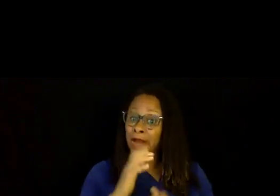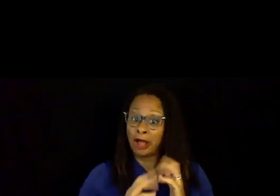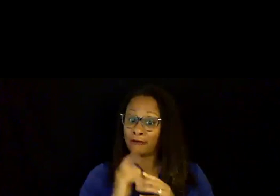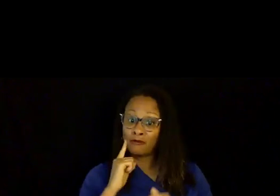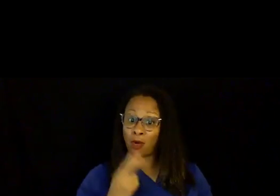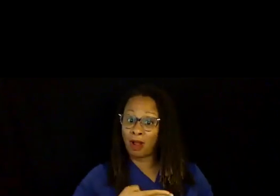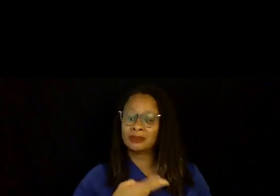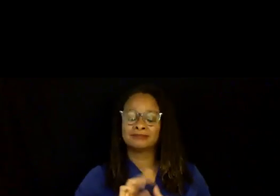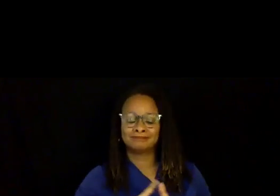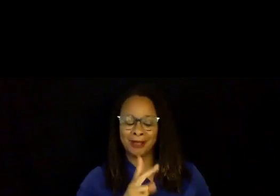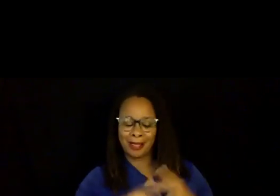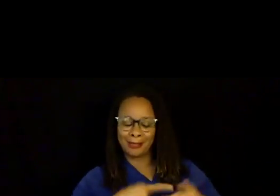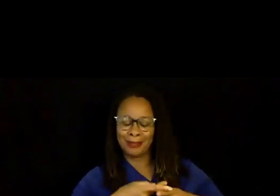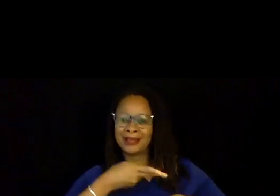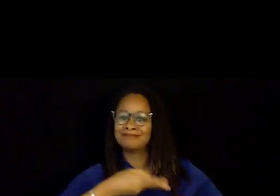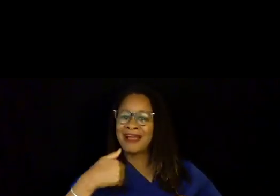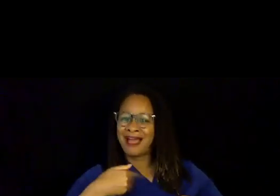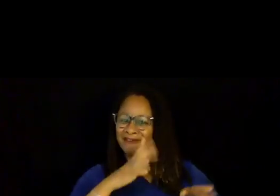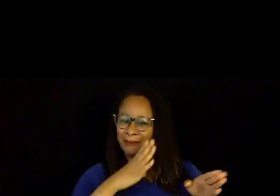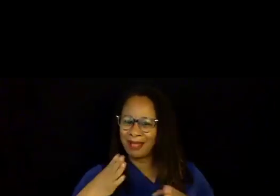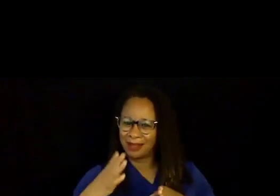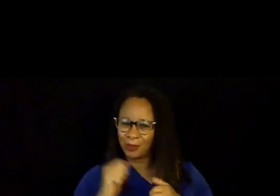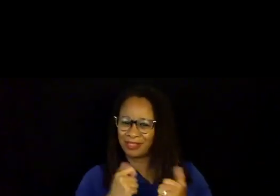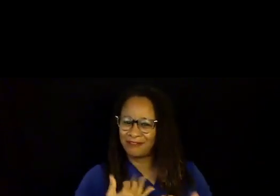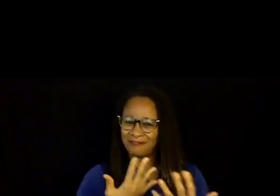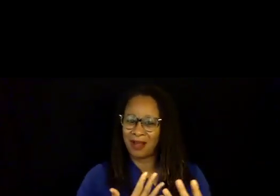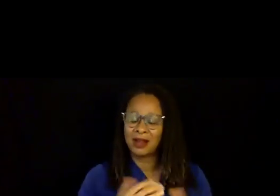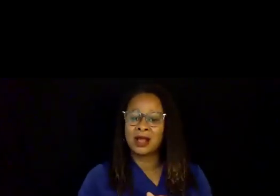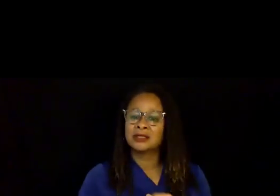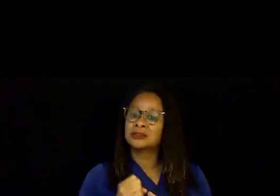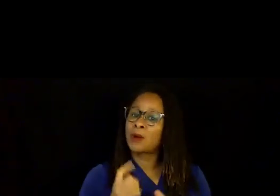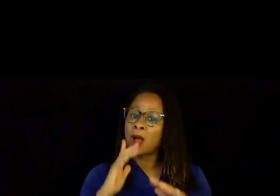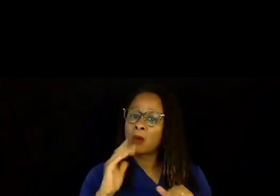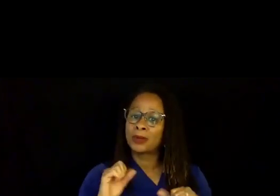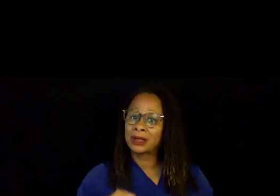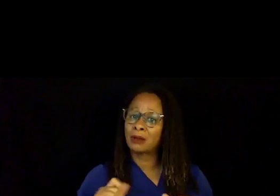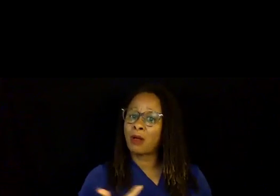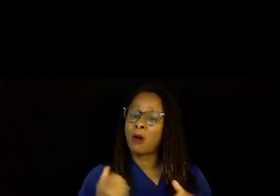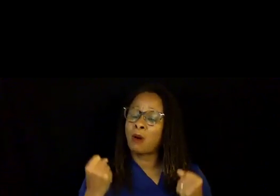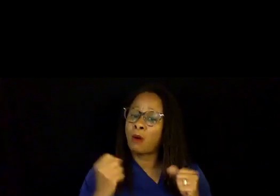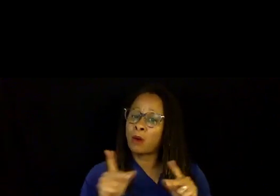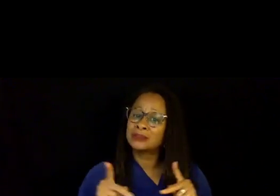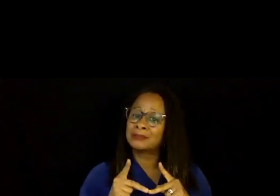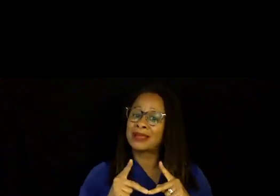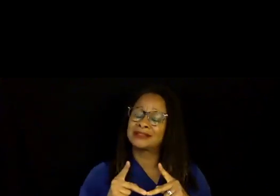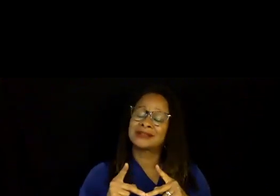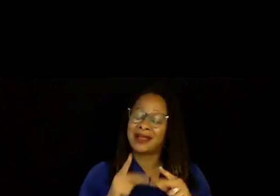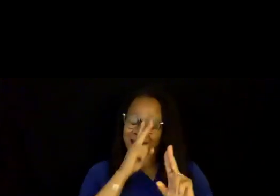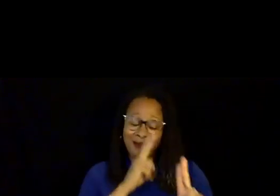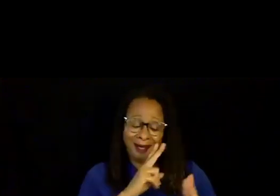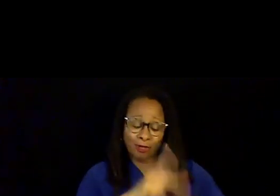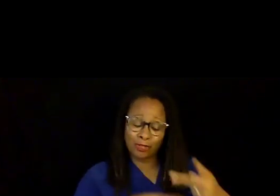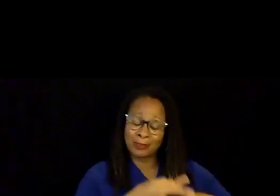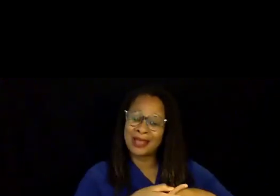us, it's the planet's way of healing itself. And so I hope we can all hold space together and honor all that the planet is doing to